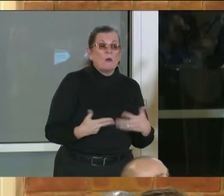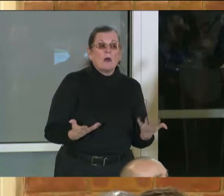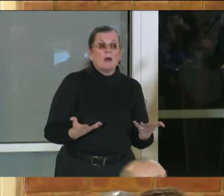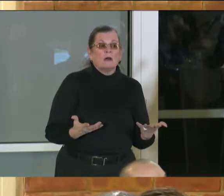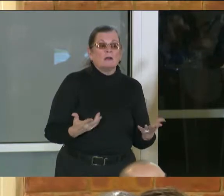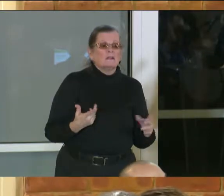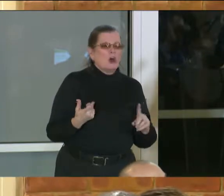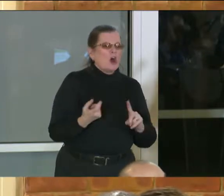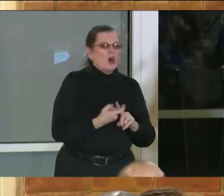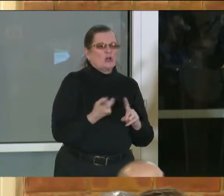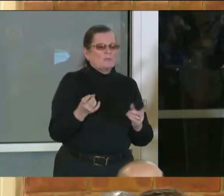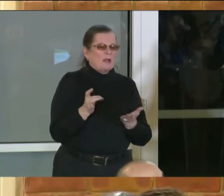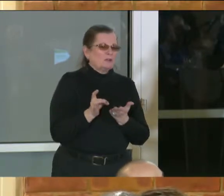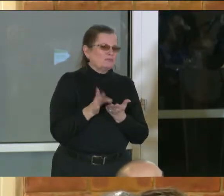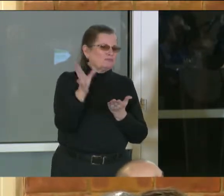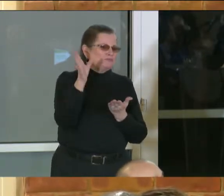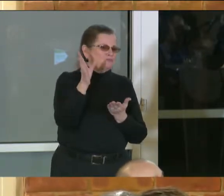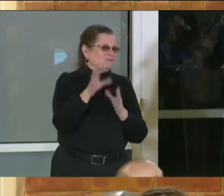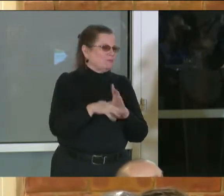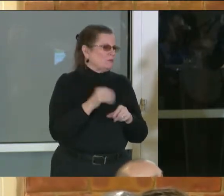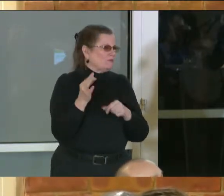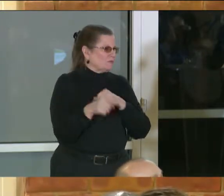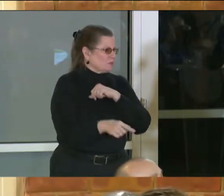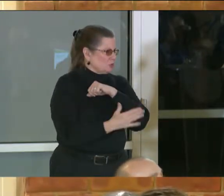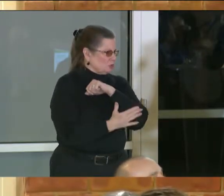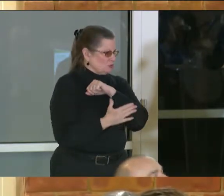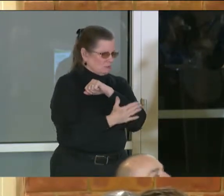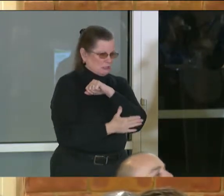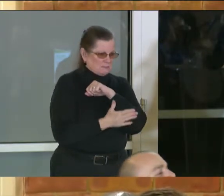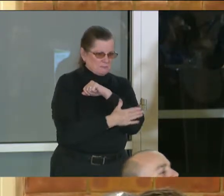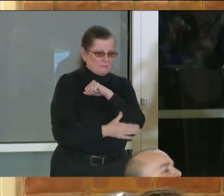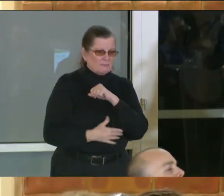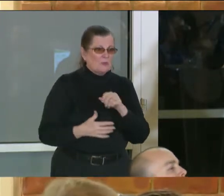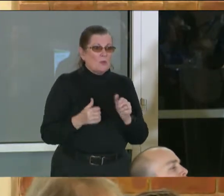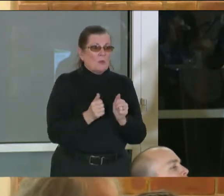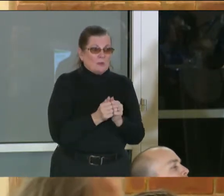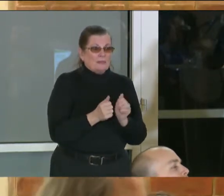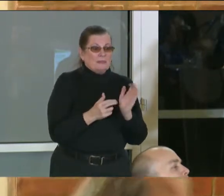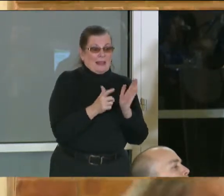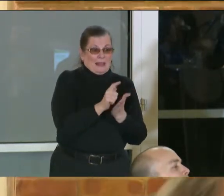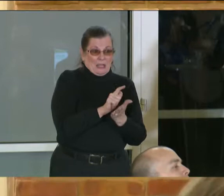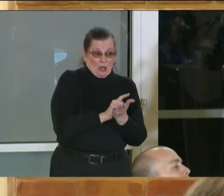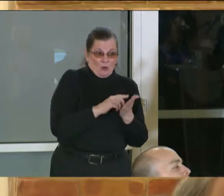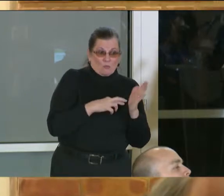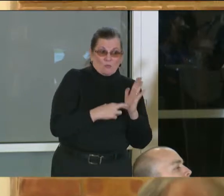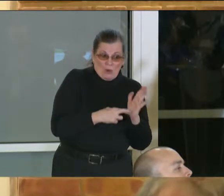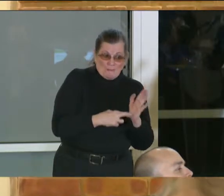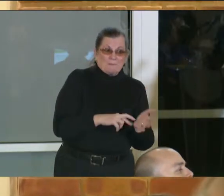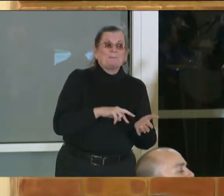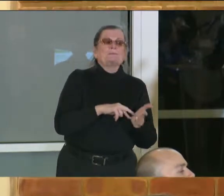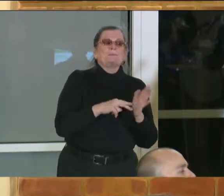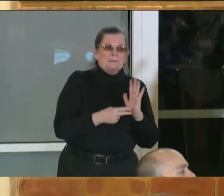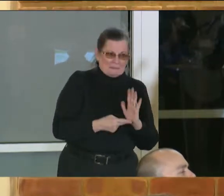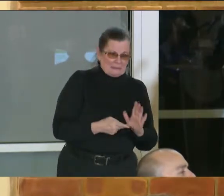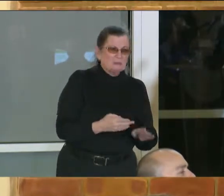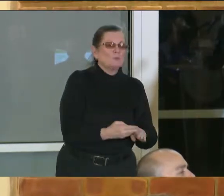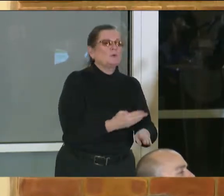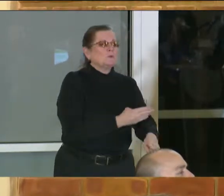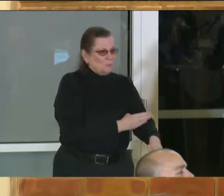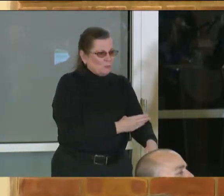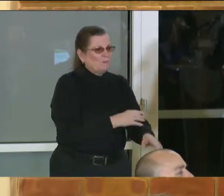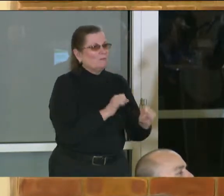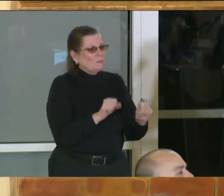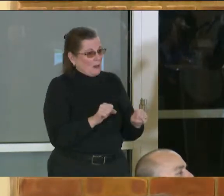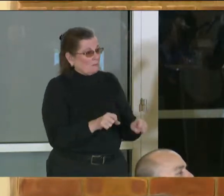deported. With legal representation, they have around an 85% of not being